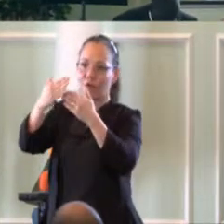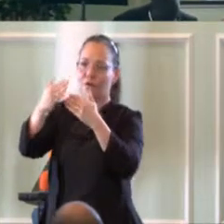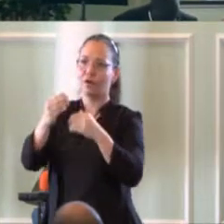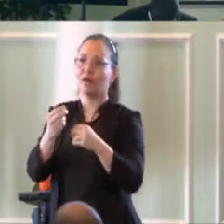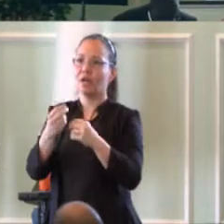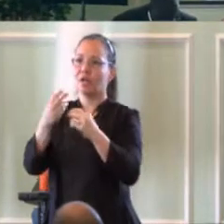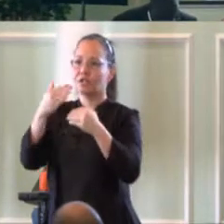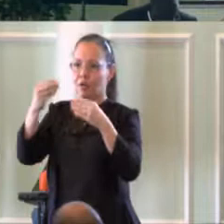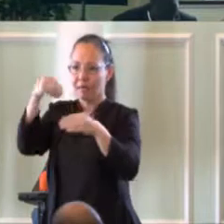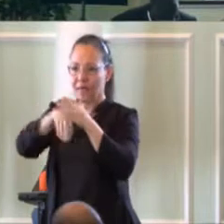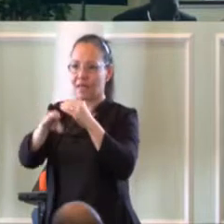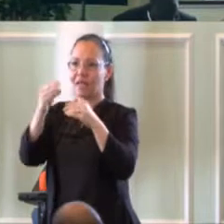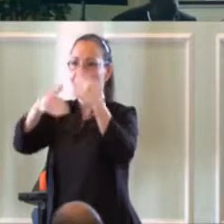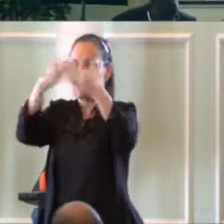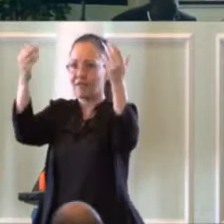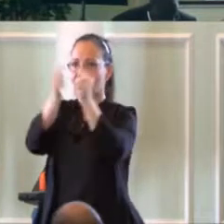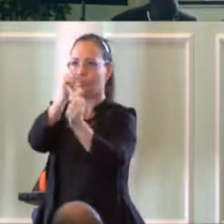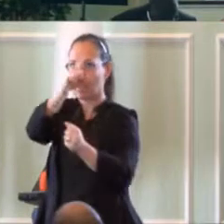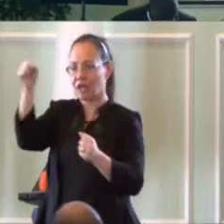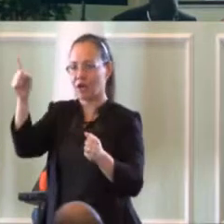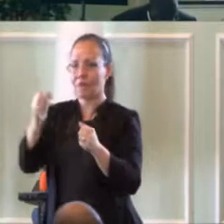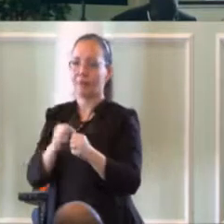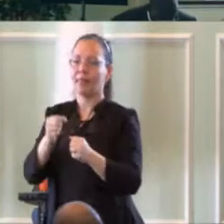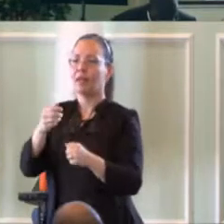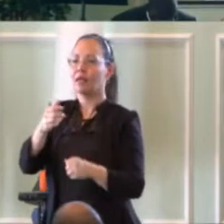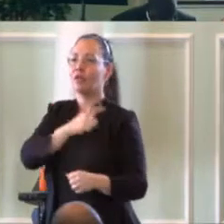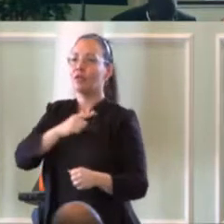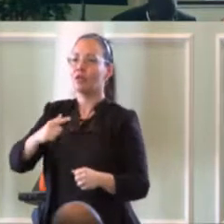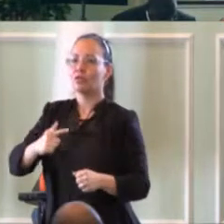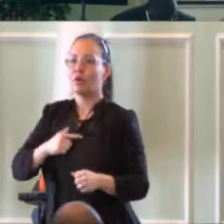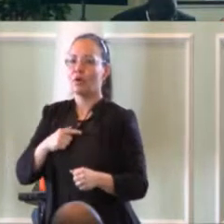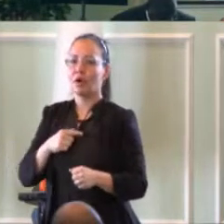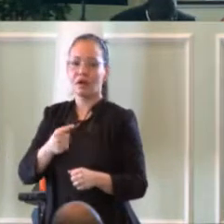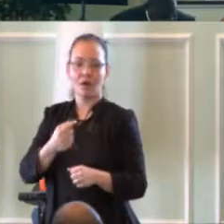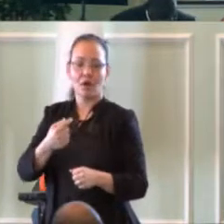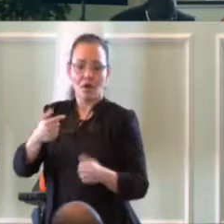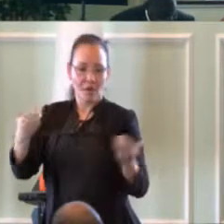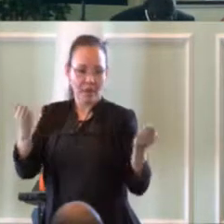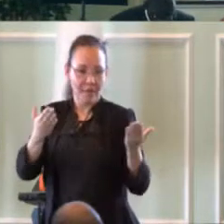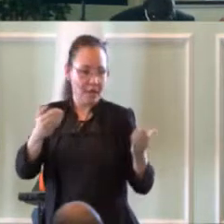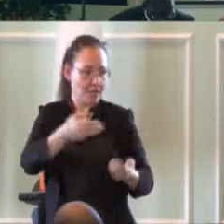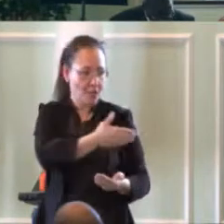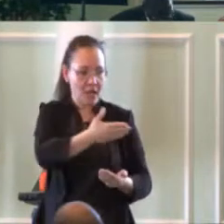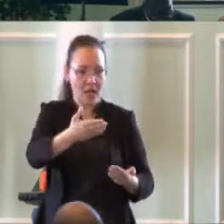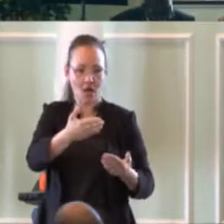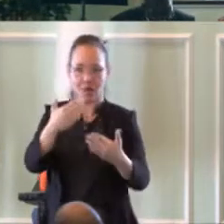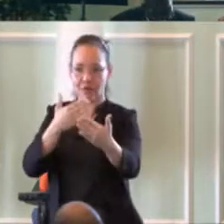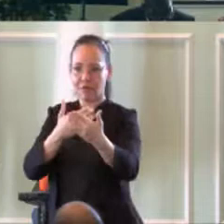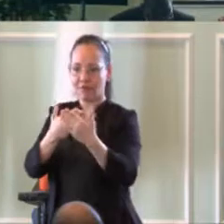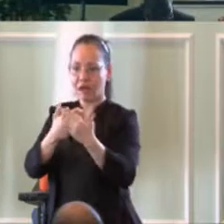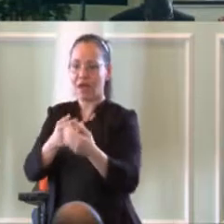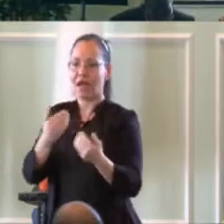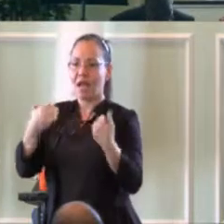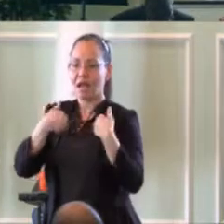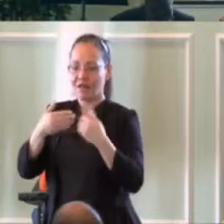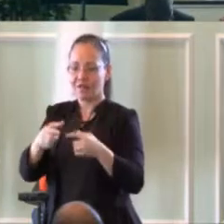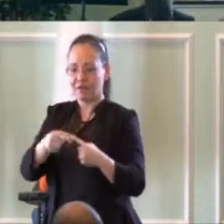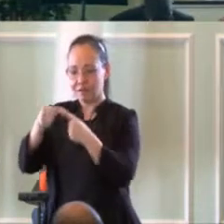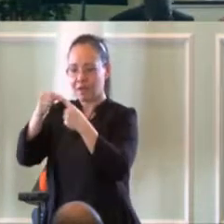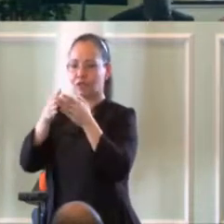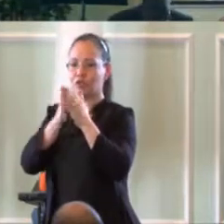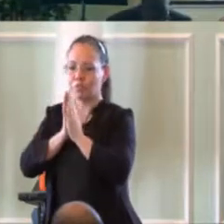heaven. Lord, those who have come forward have special prayers and praises on their hearts. We